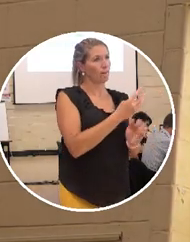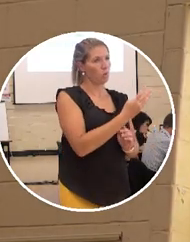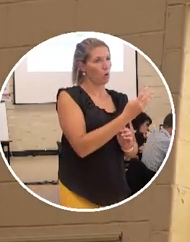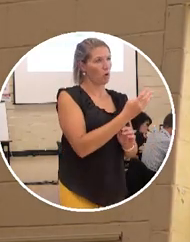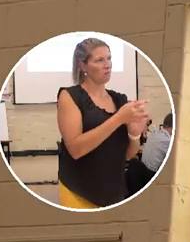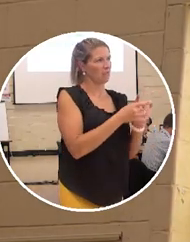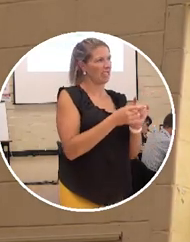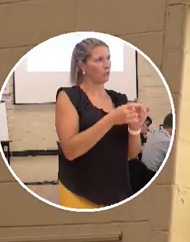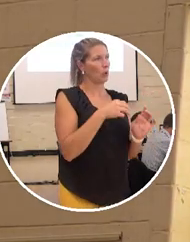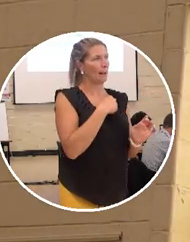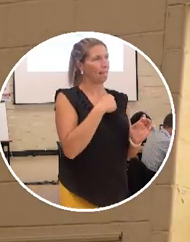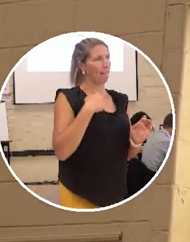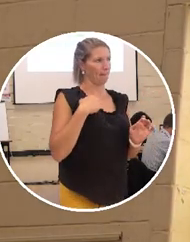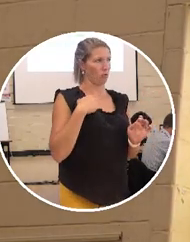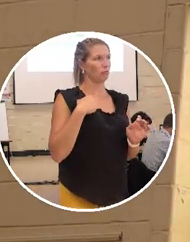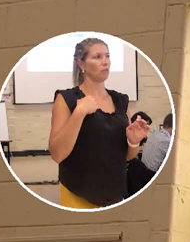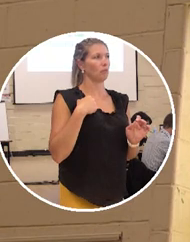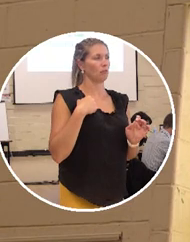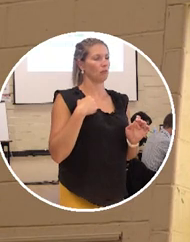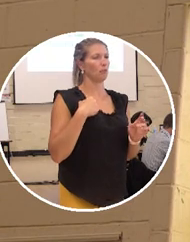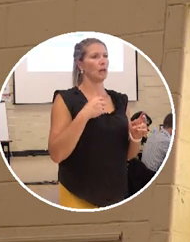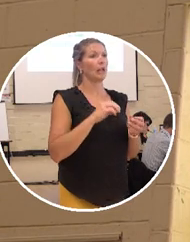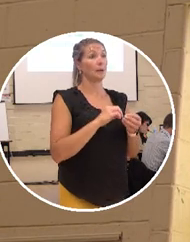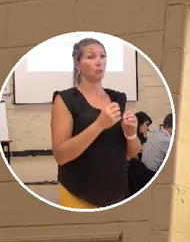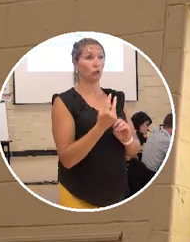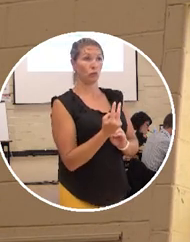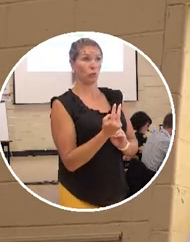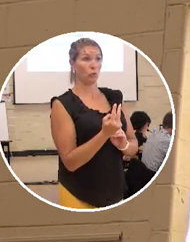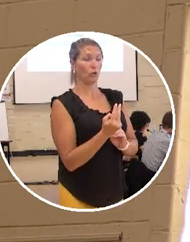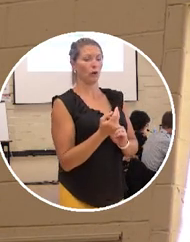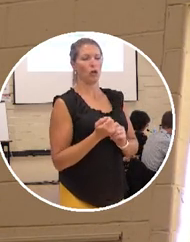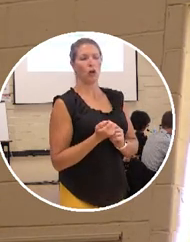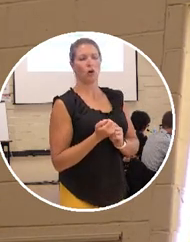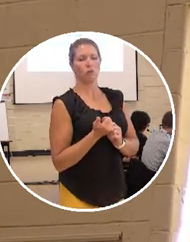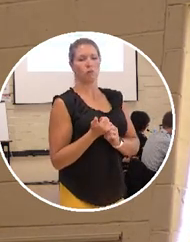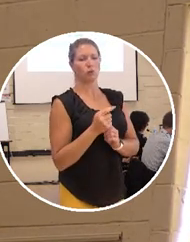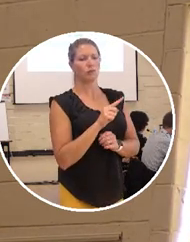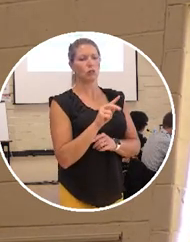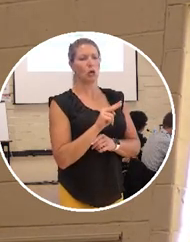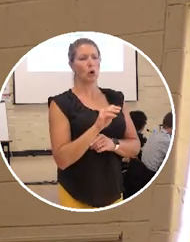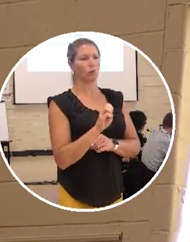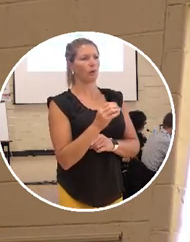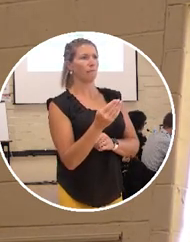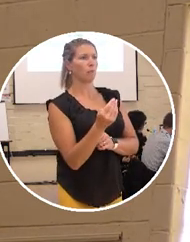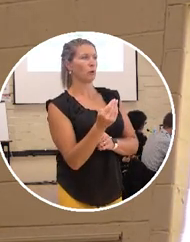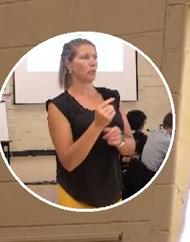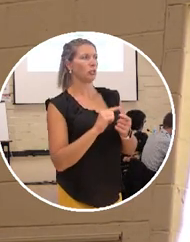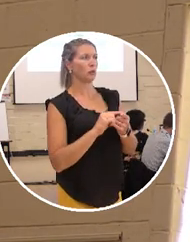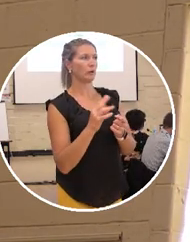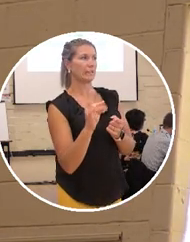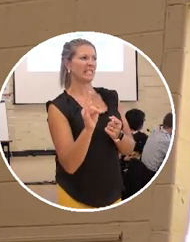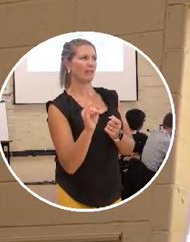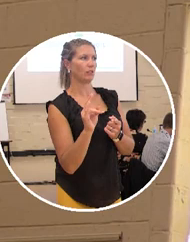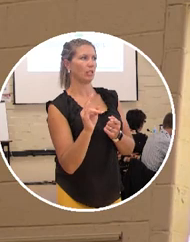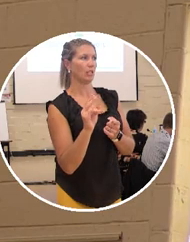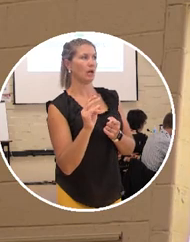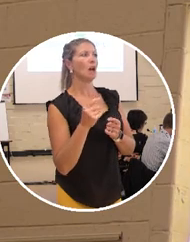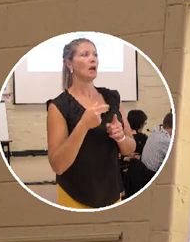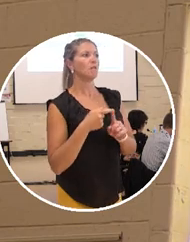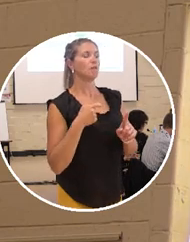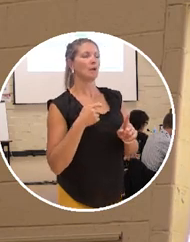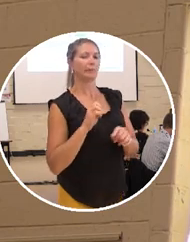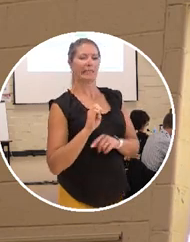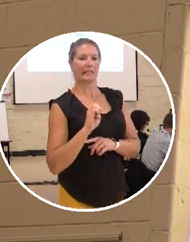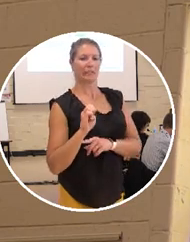membership, number 2, remove zones 14 to 17 from the eastern